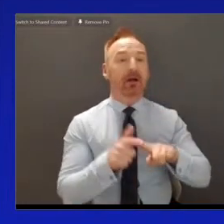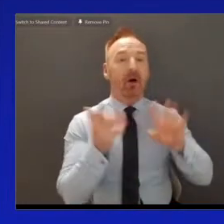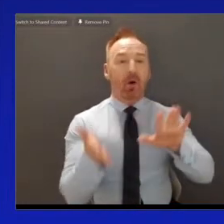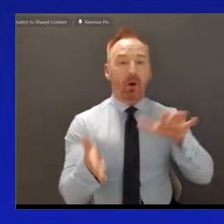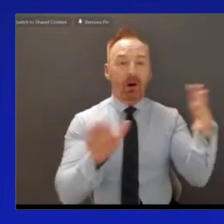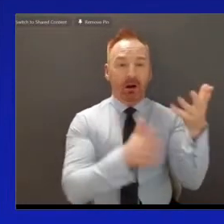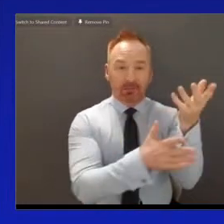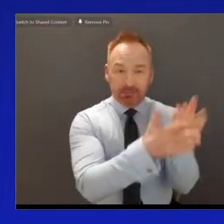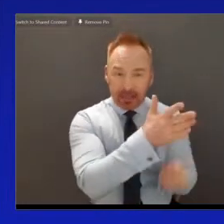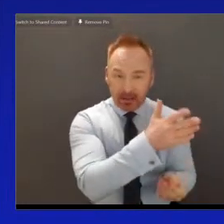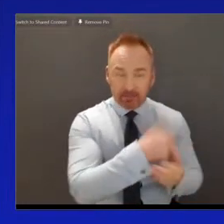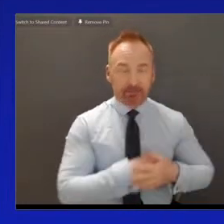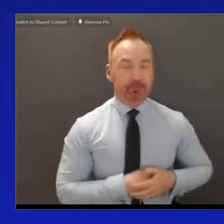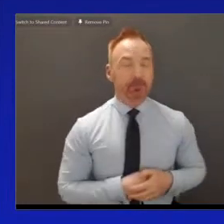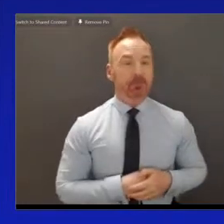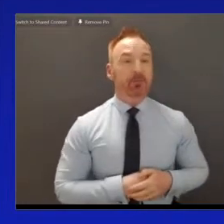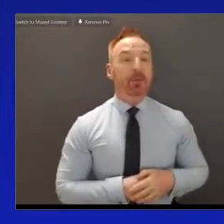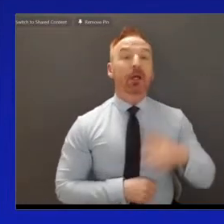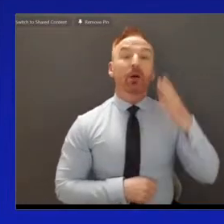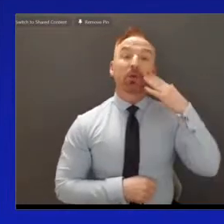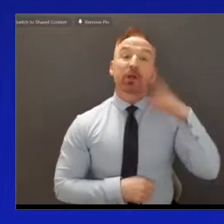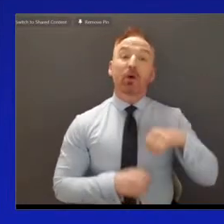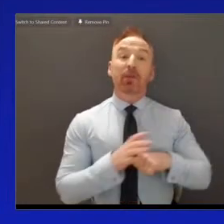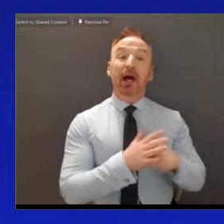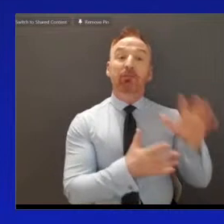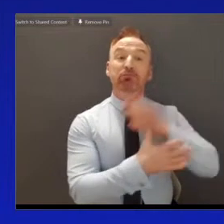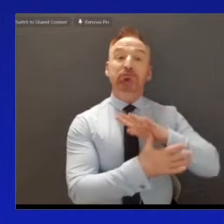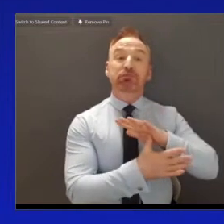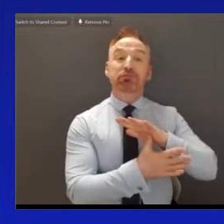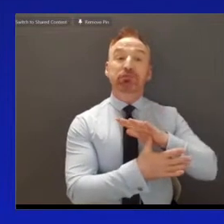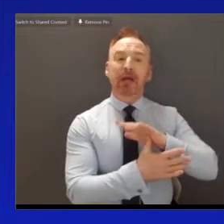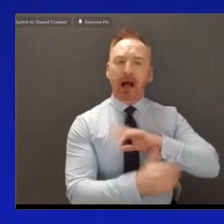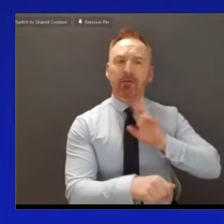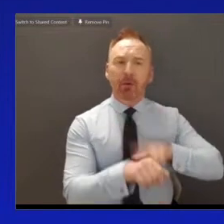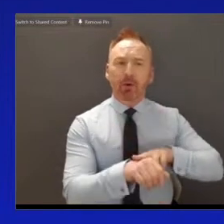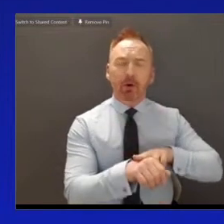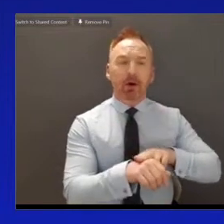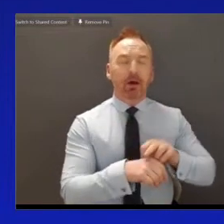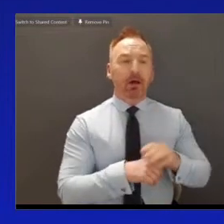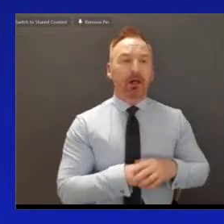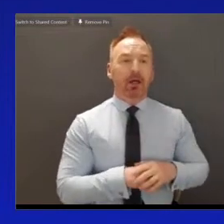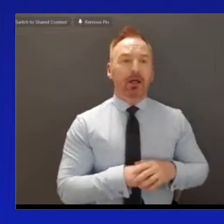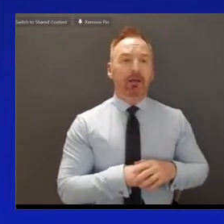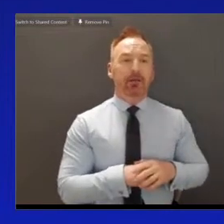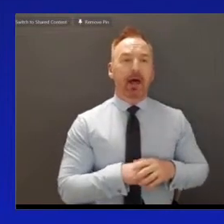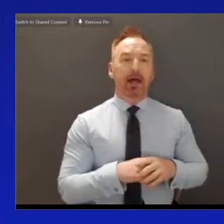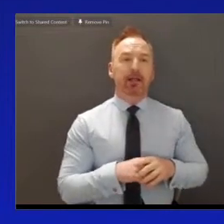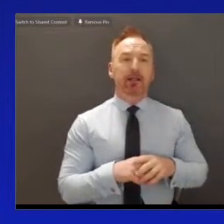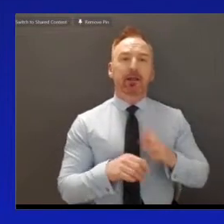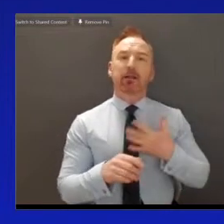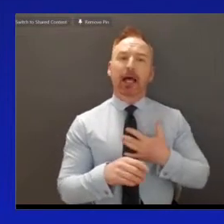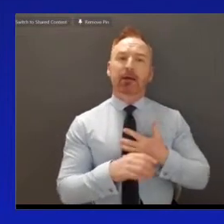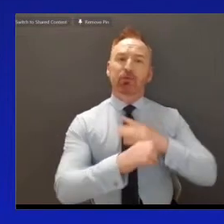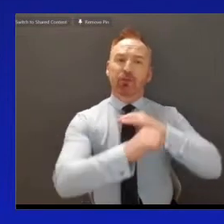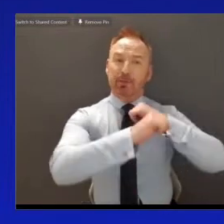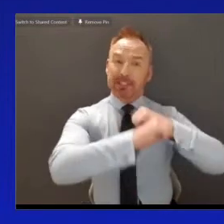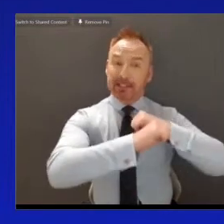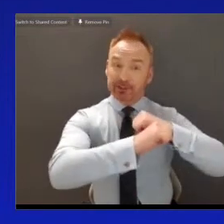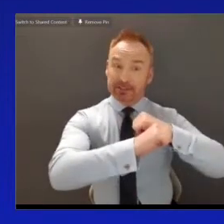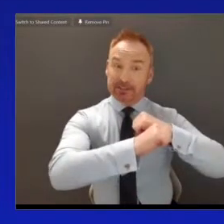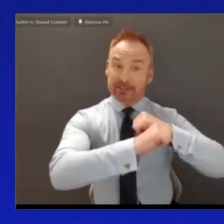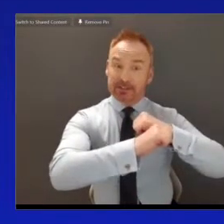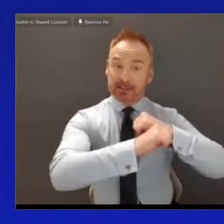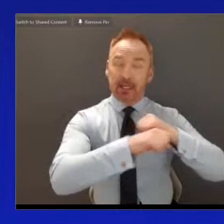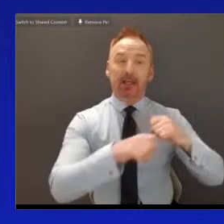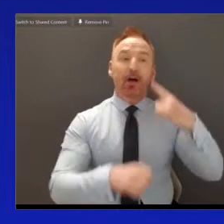know that first and foremost, of course, the results, the protection we need to increase is for